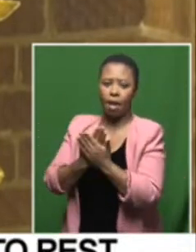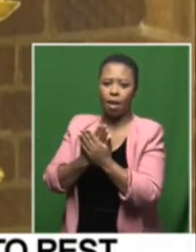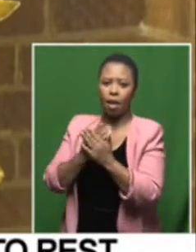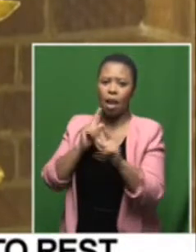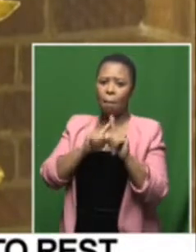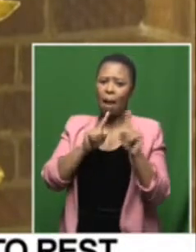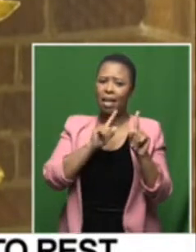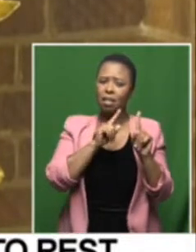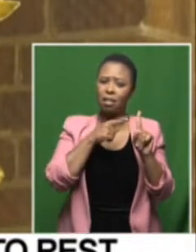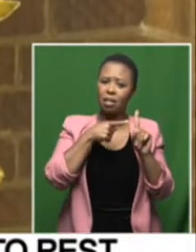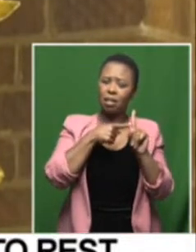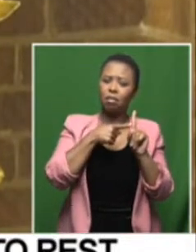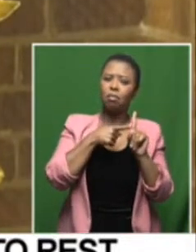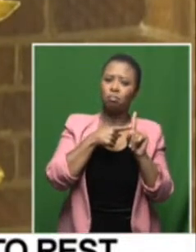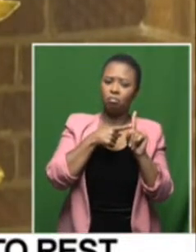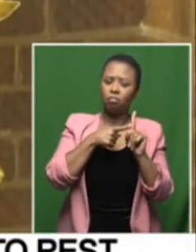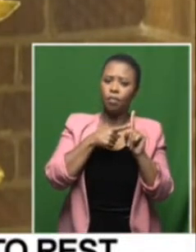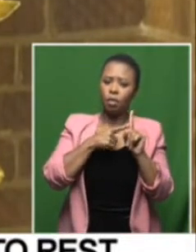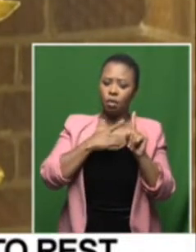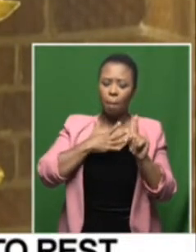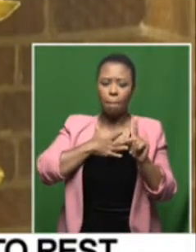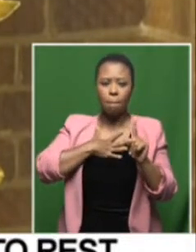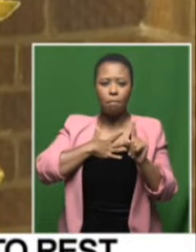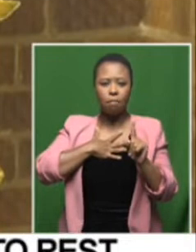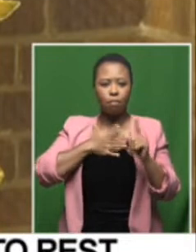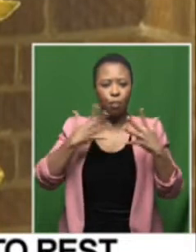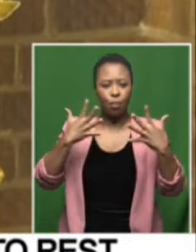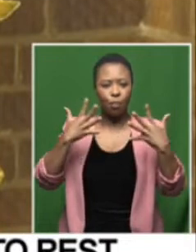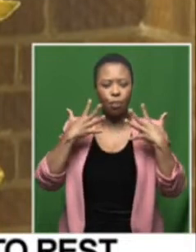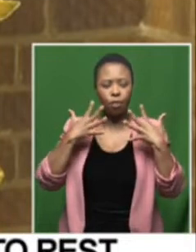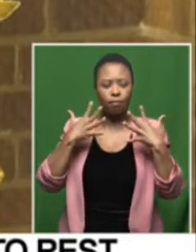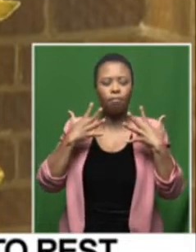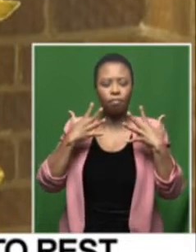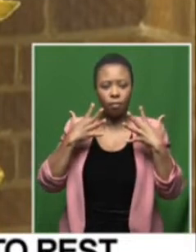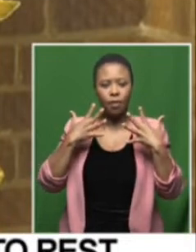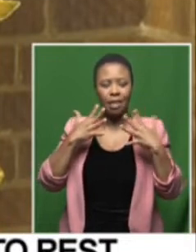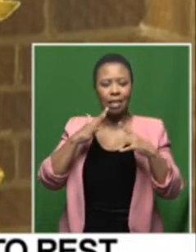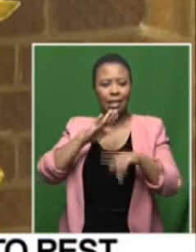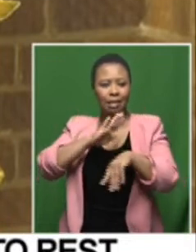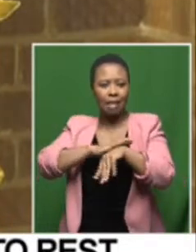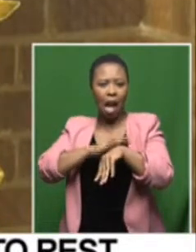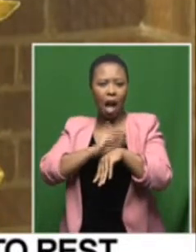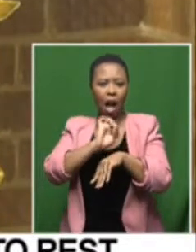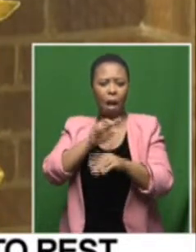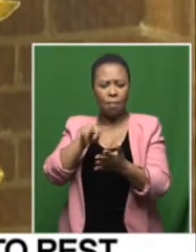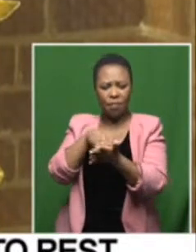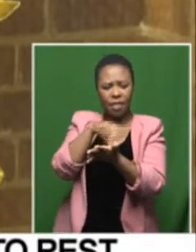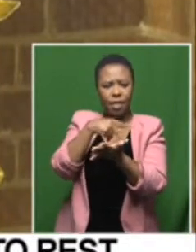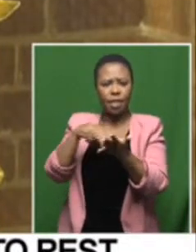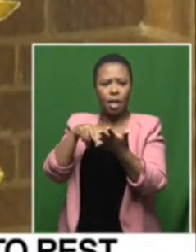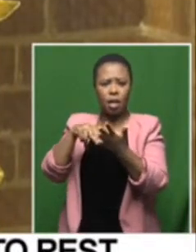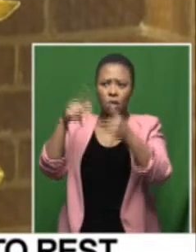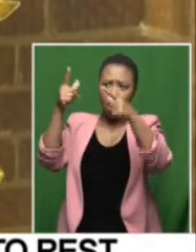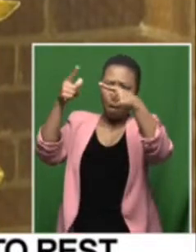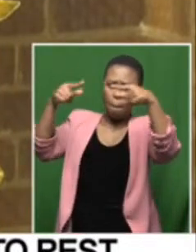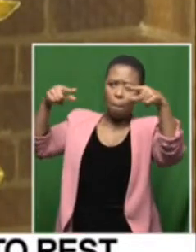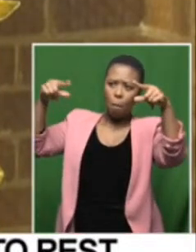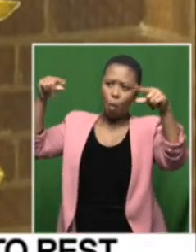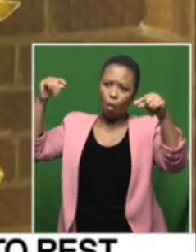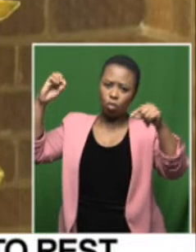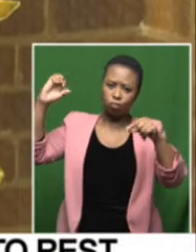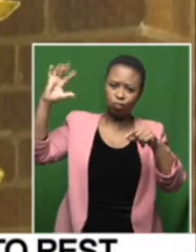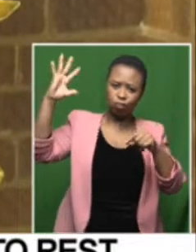in her breathtaking distinction, danced undeterred by the moon's glaring gaze.